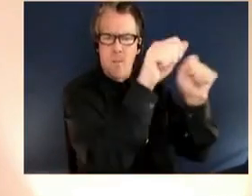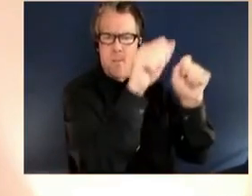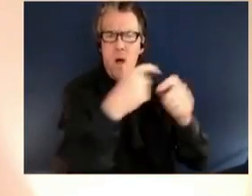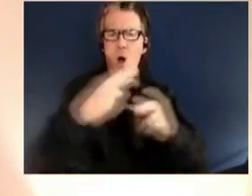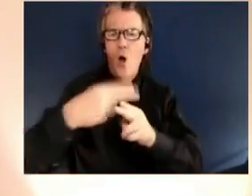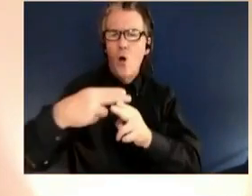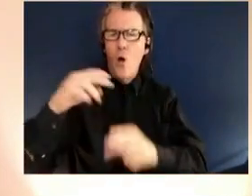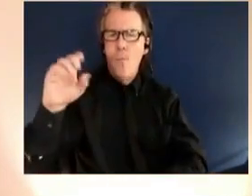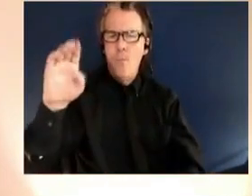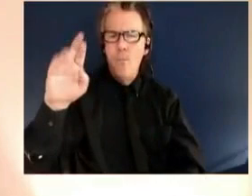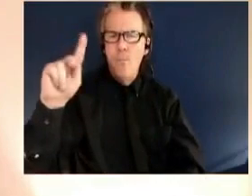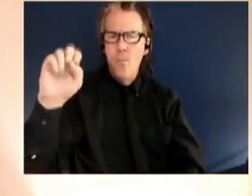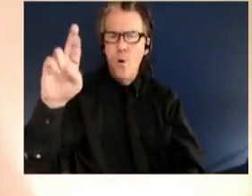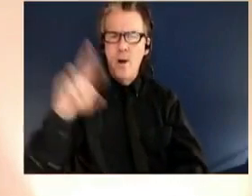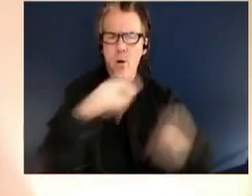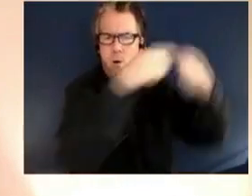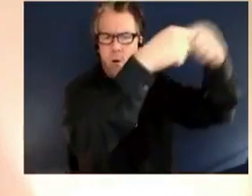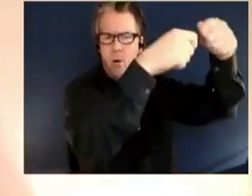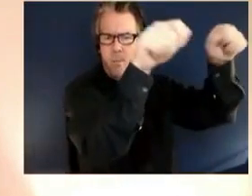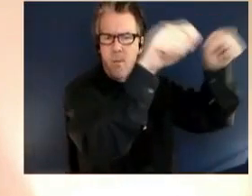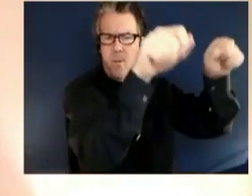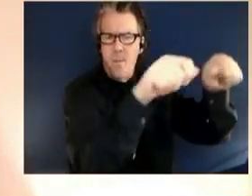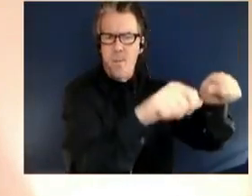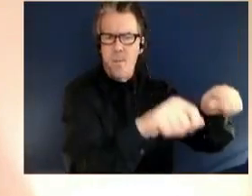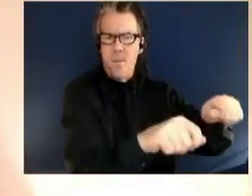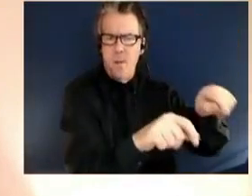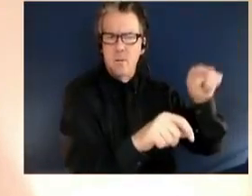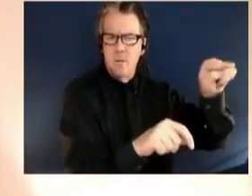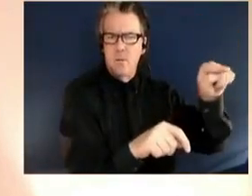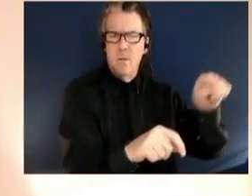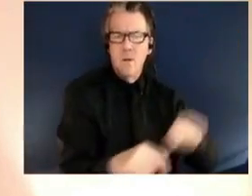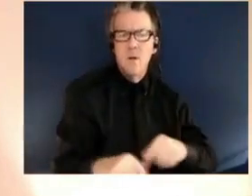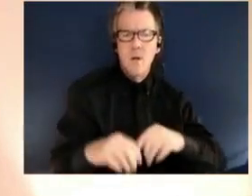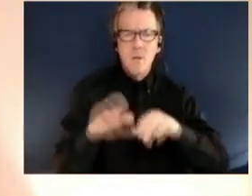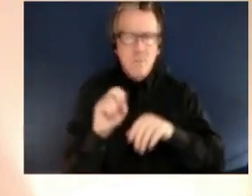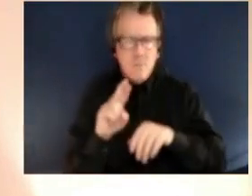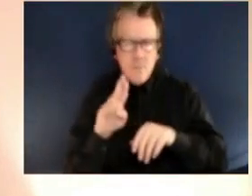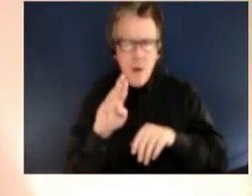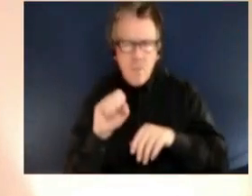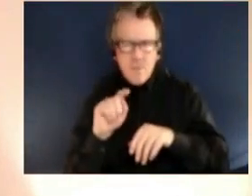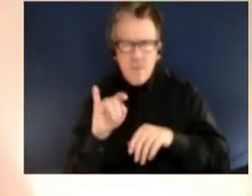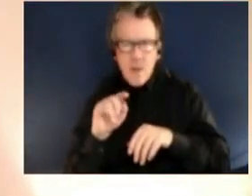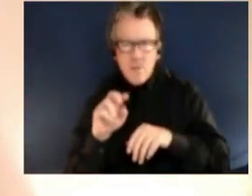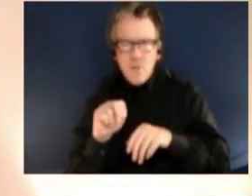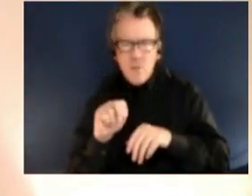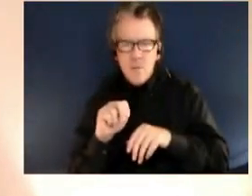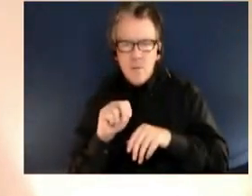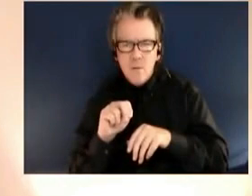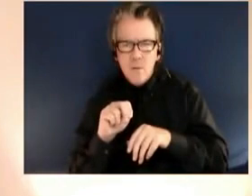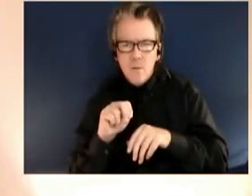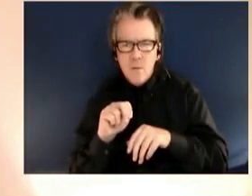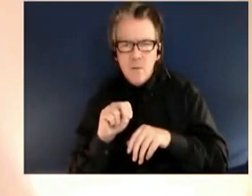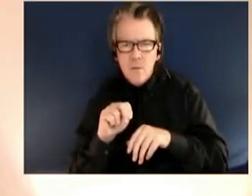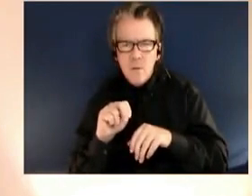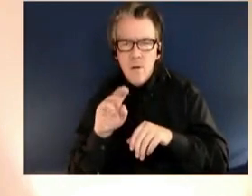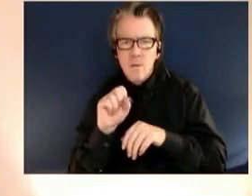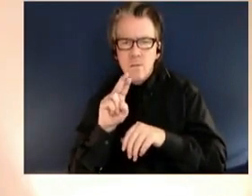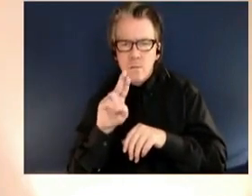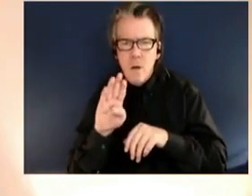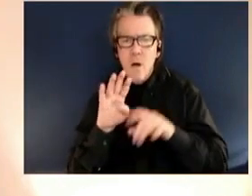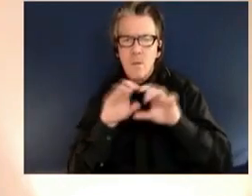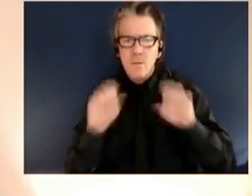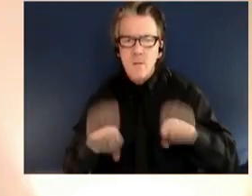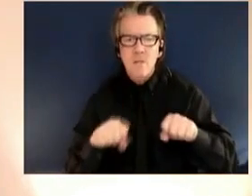And so the source is from there. So every line that originates and goes through neighborhoods and feeds all of